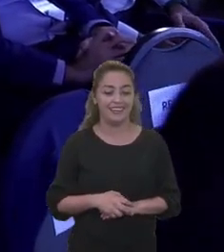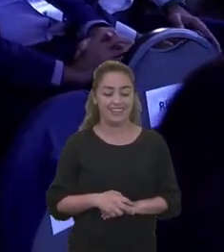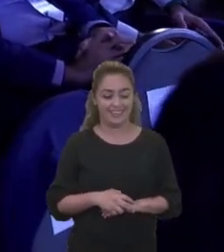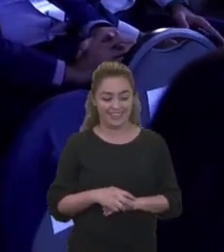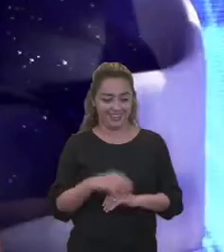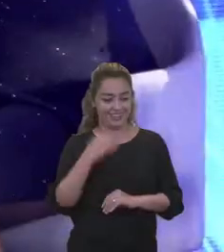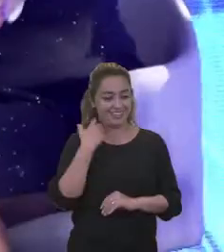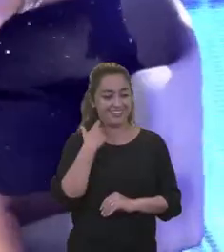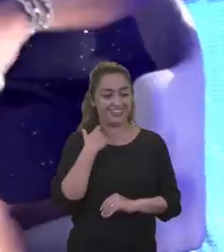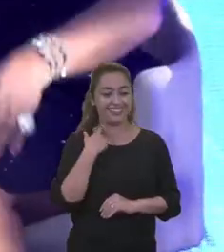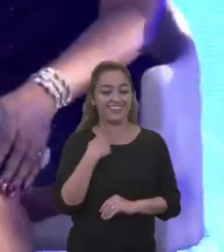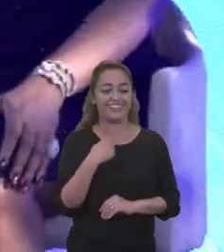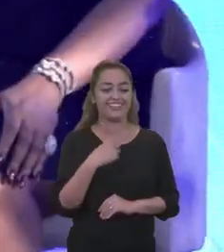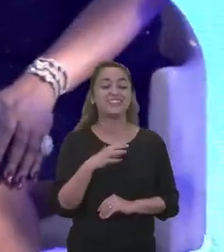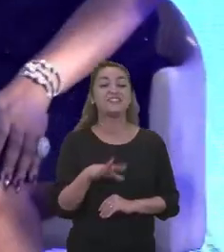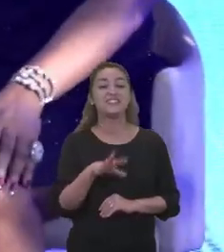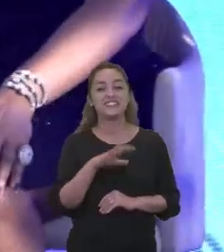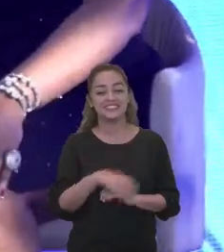Yeah. No.